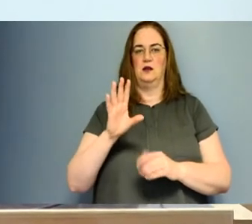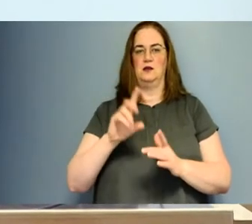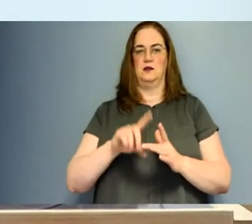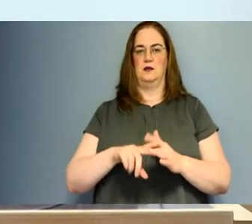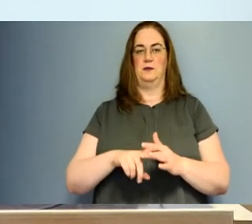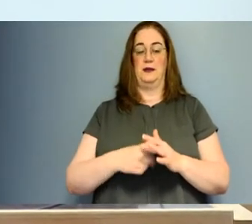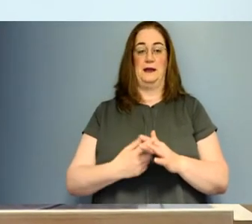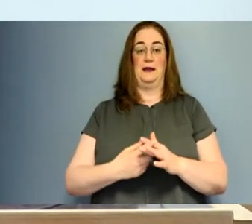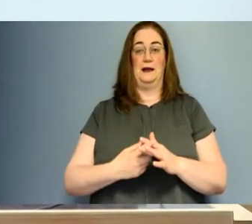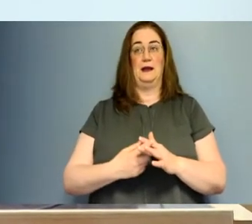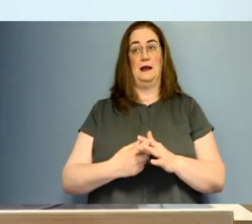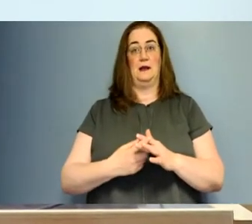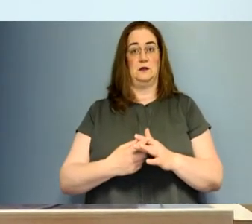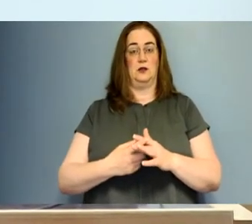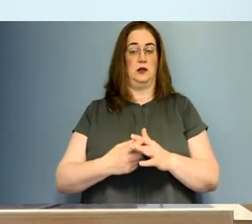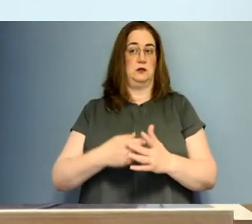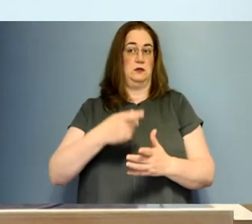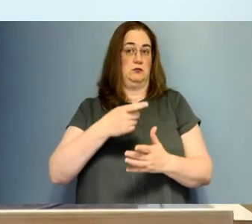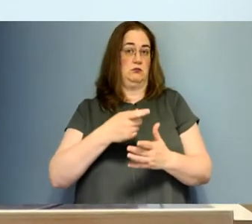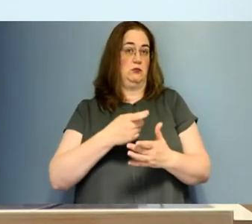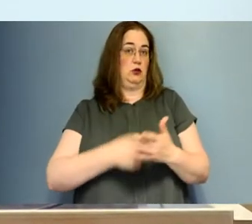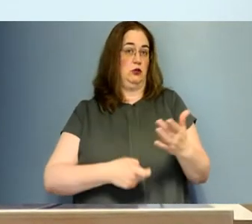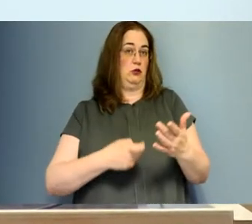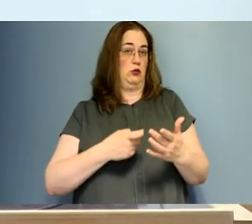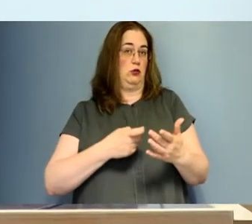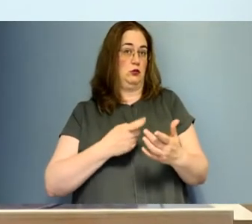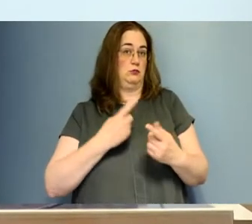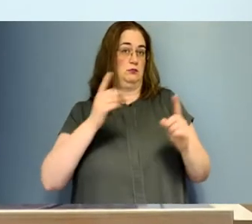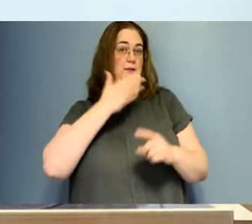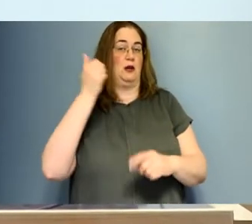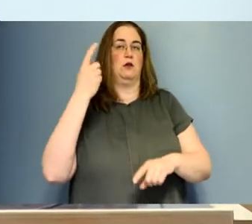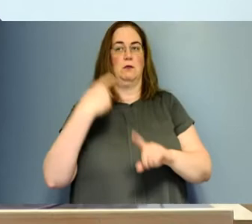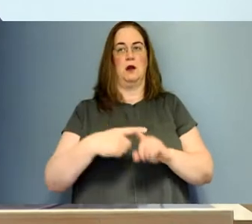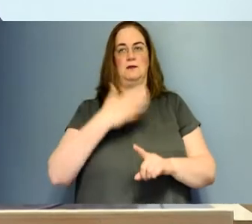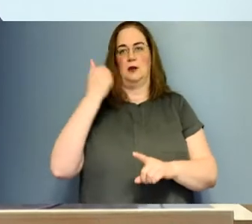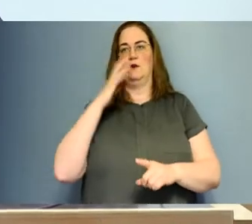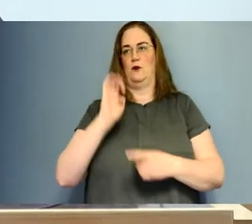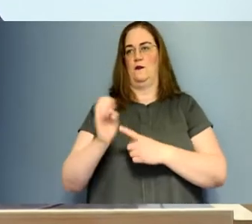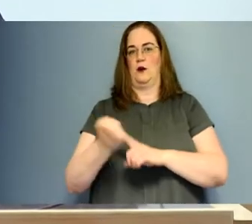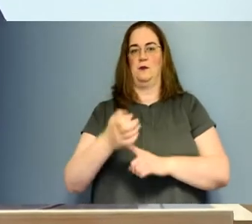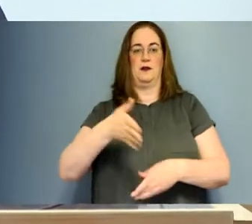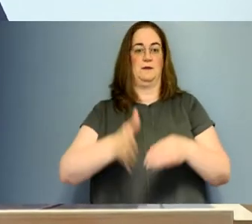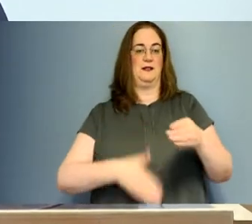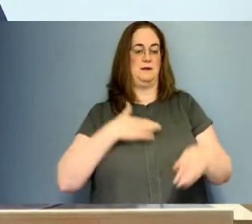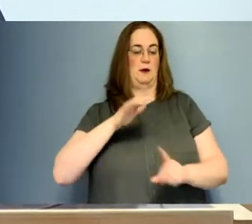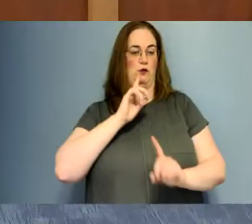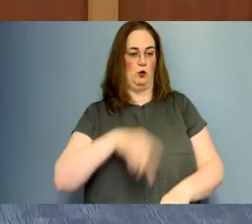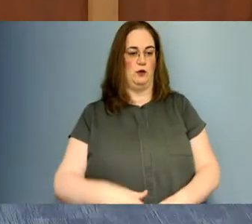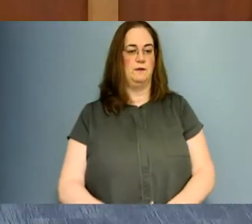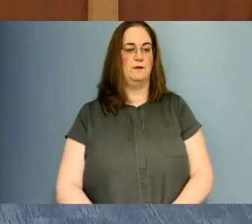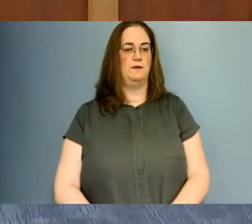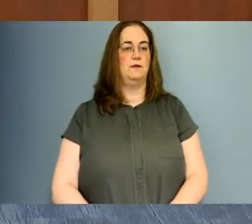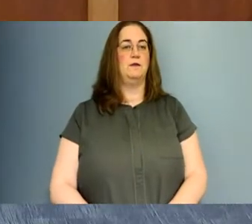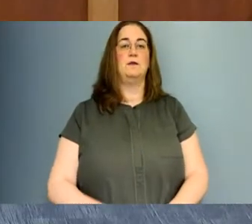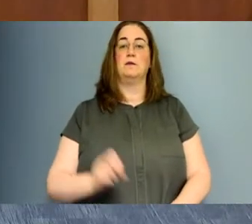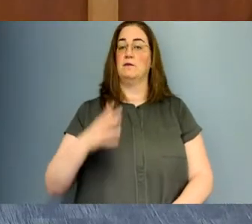just more cost effective, but also better for the environment. That completes my report. Okay, thank